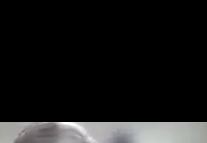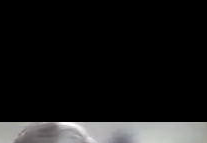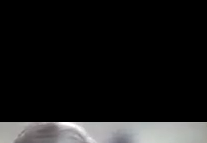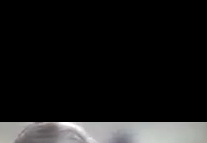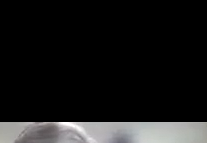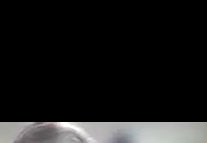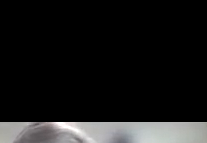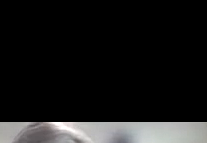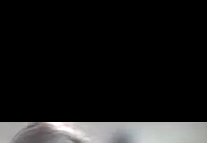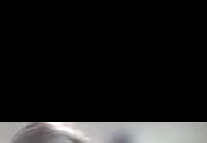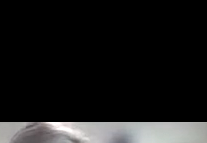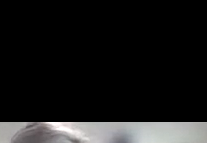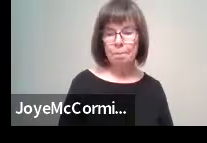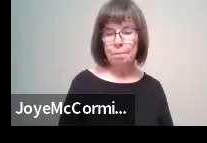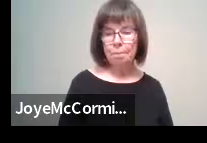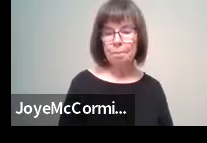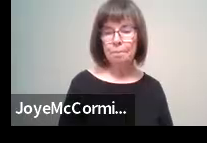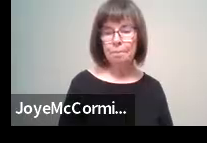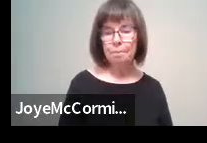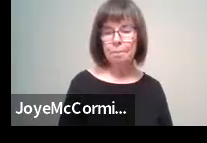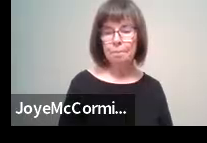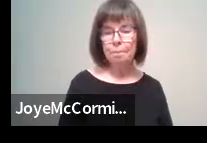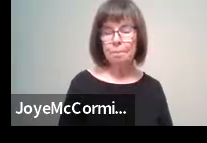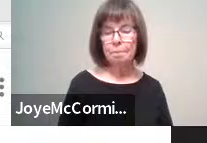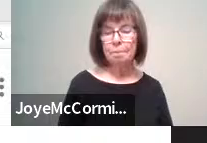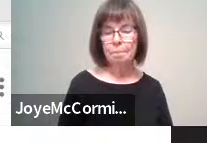the correct, here we go.